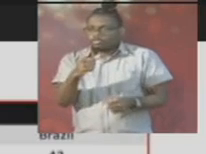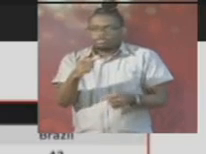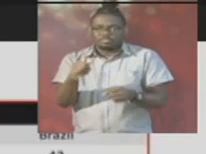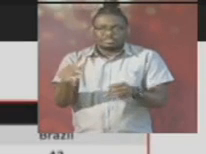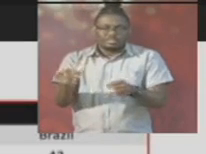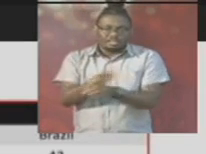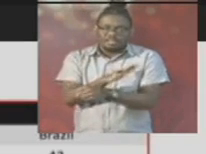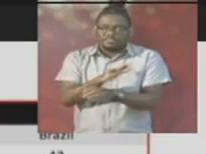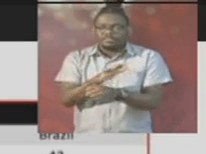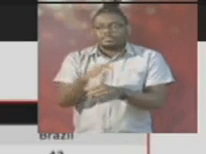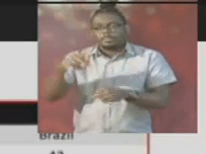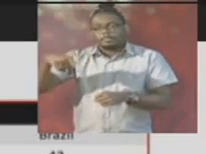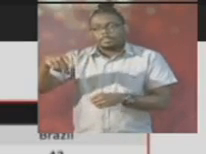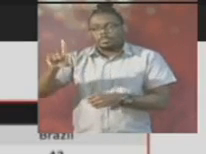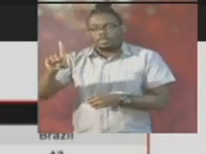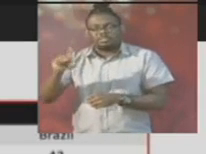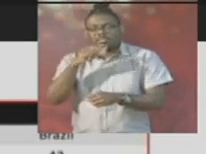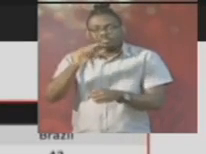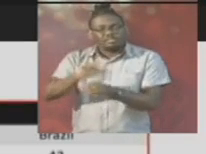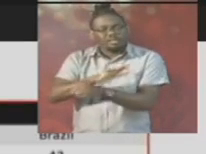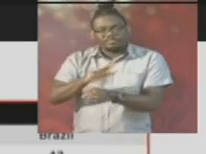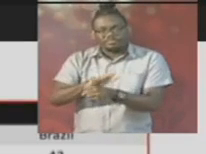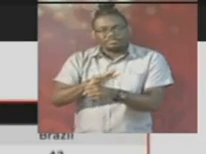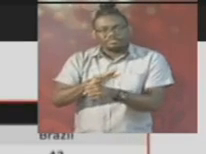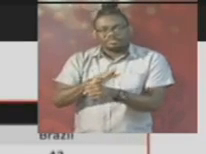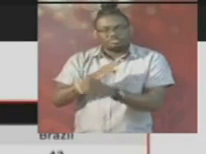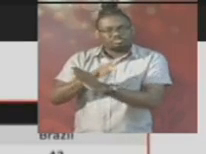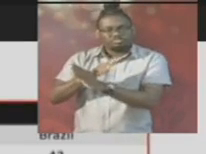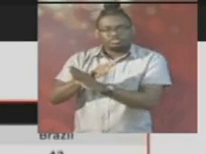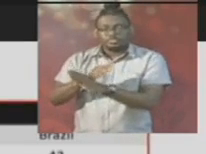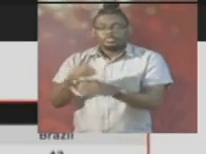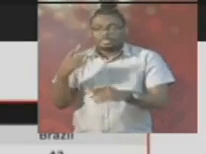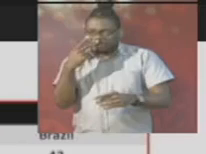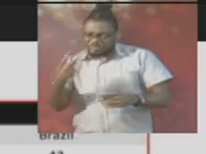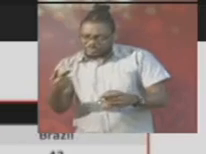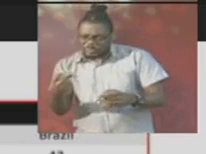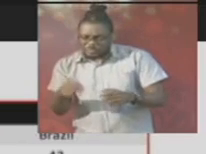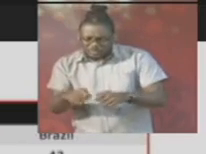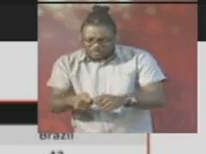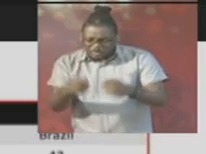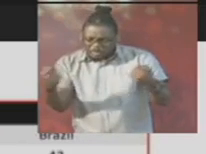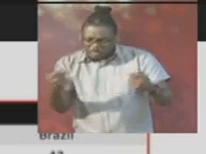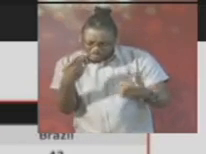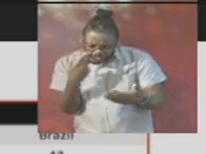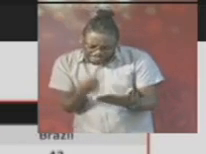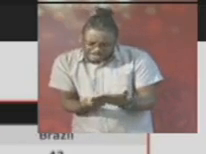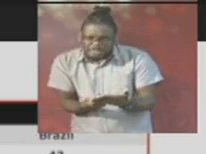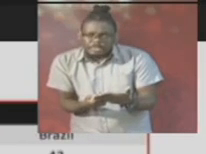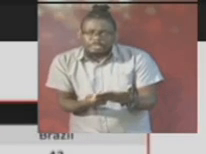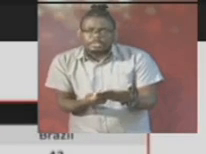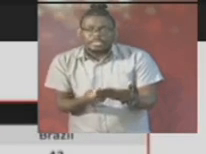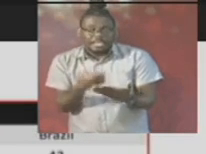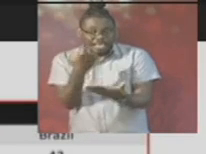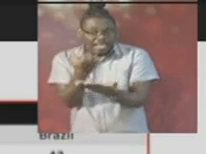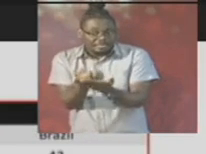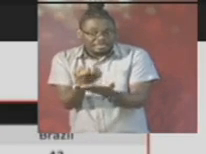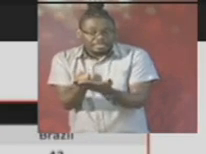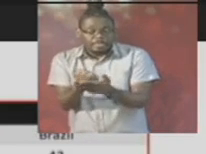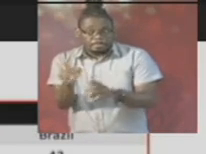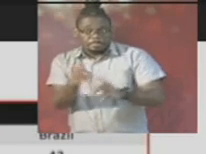a recent scientific article that is yet to be peer-reviewed showed good evidence that antibodies from people who had received